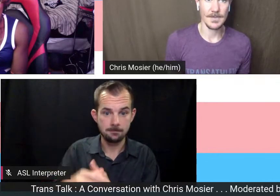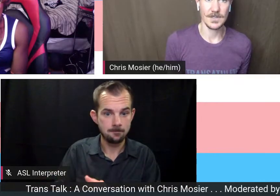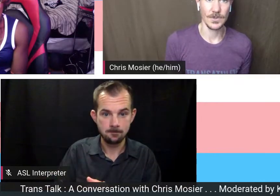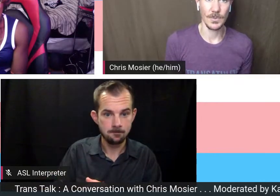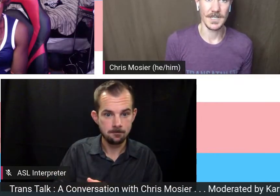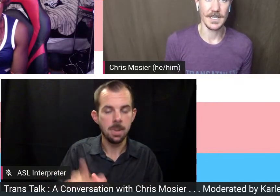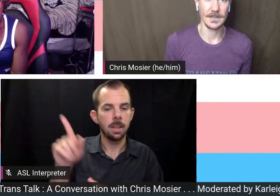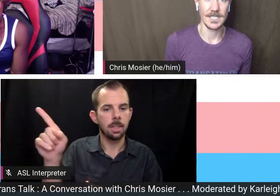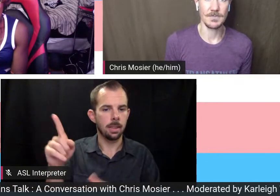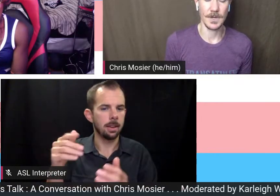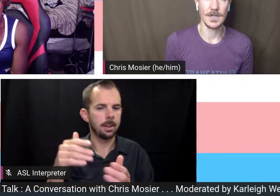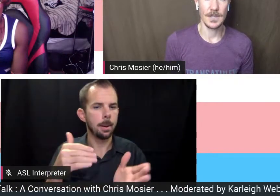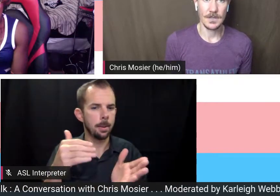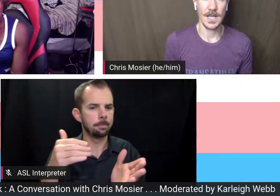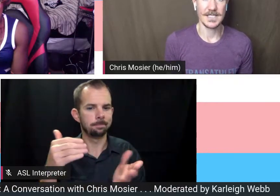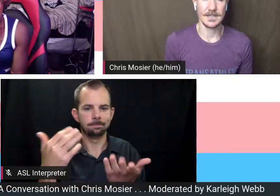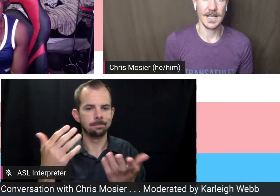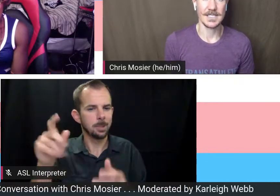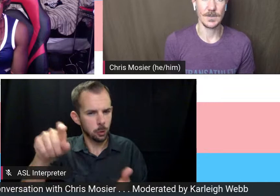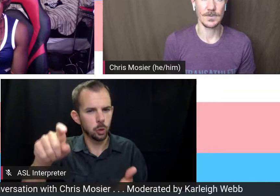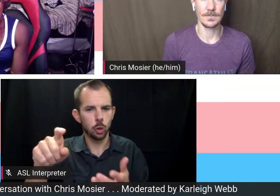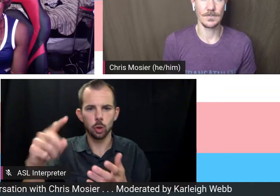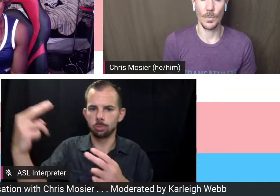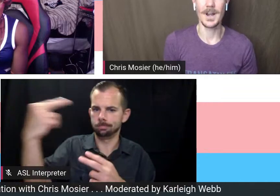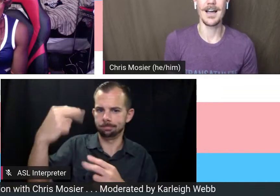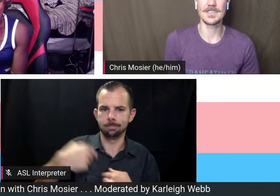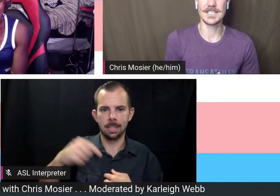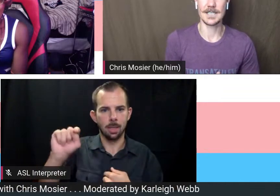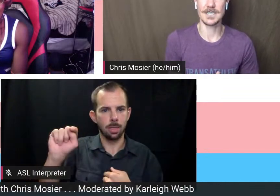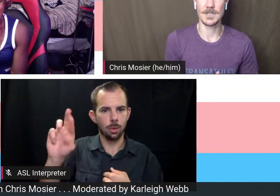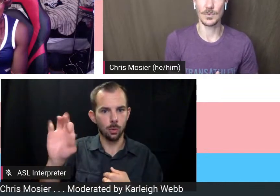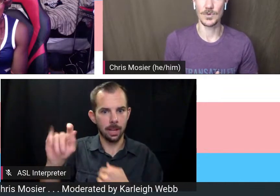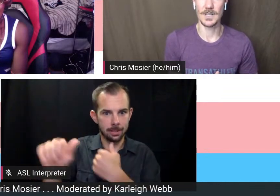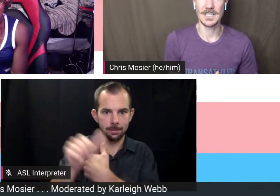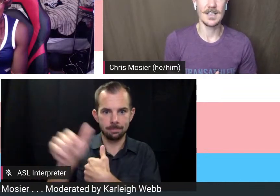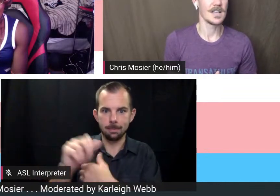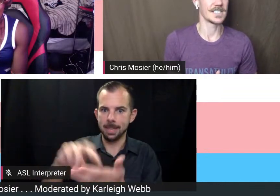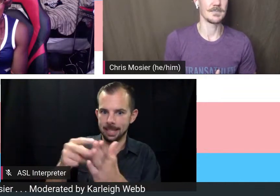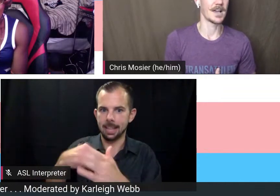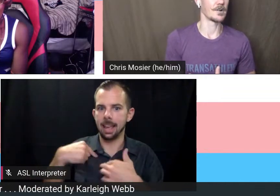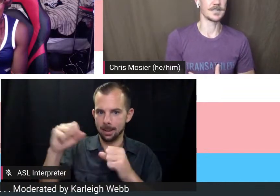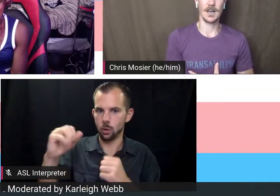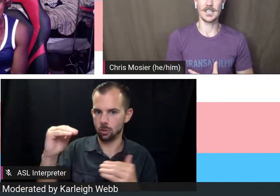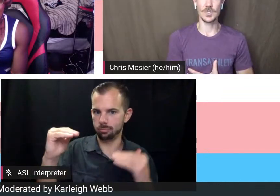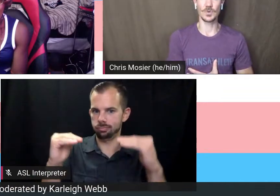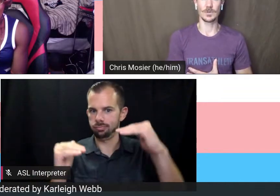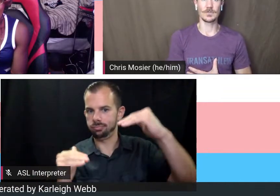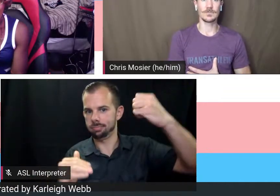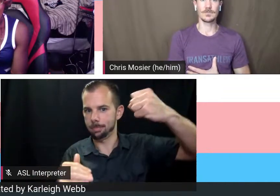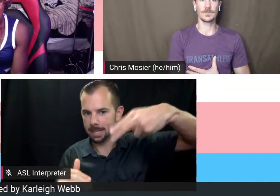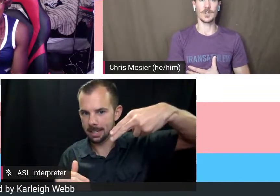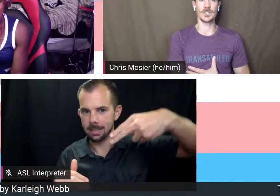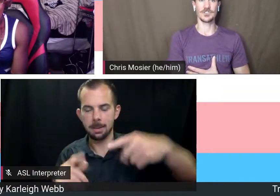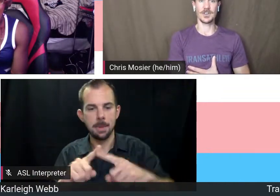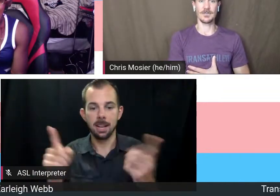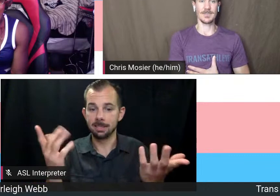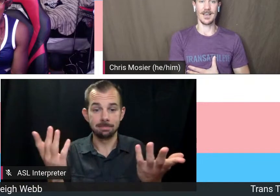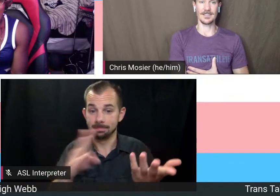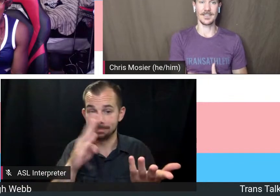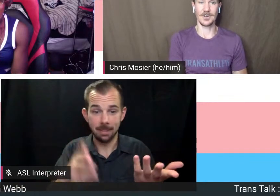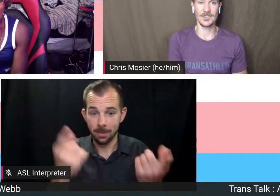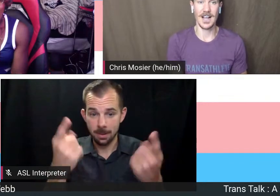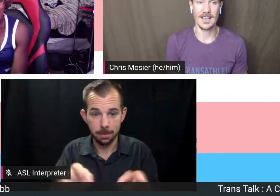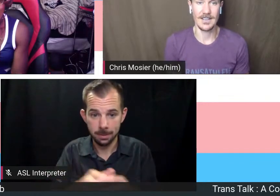is absolutely ridiculous, but that's what I've seen to be the root of it. It doesn't matter if it's a high school cross